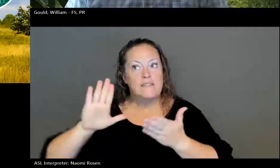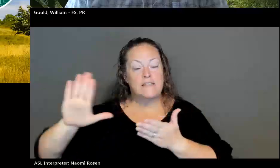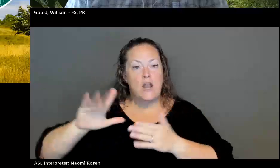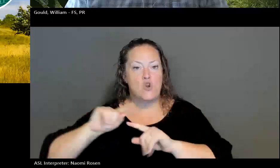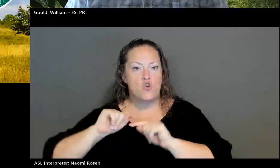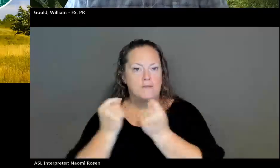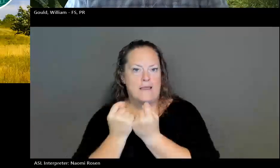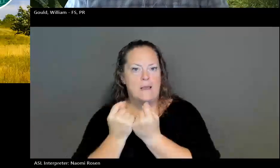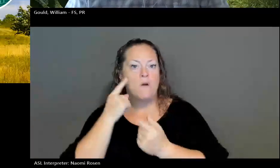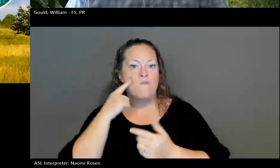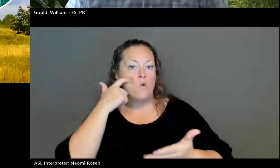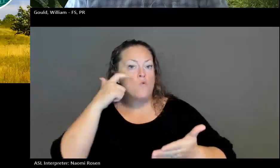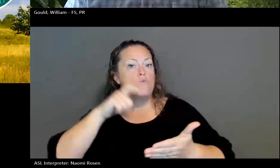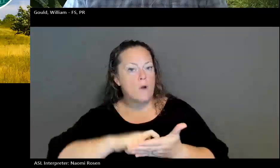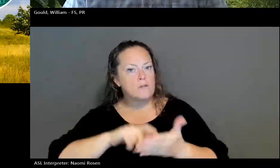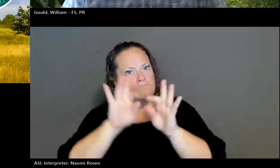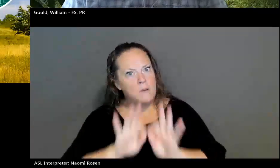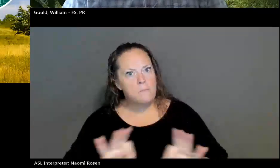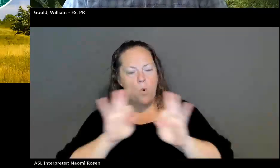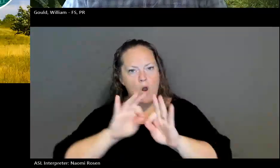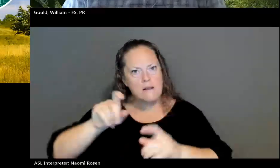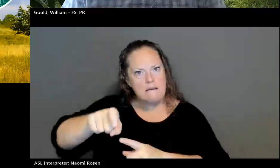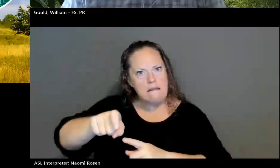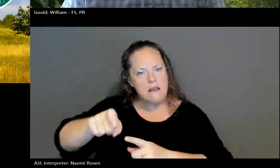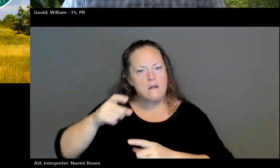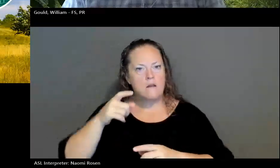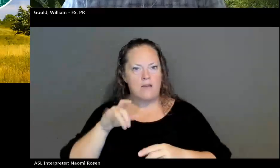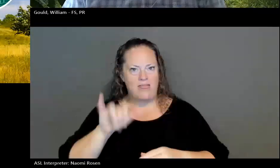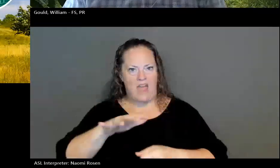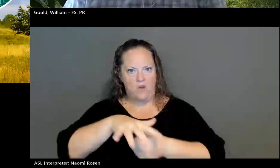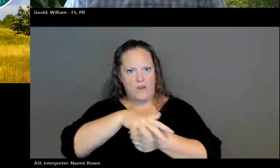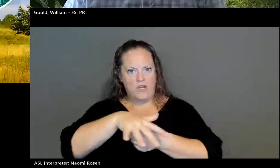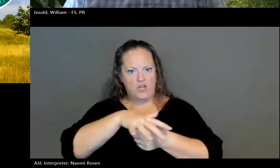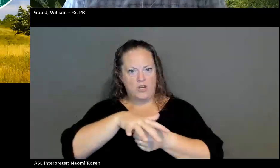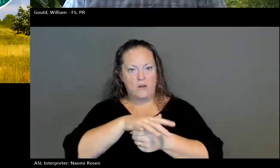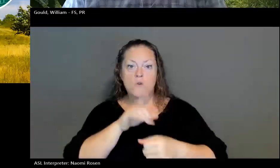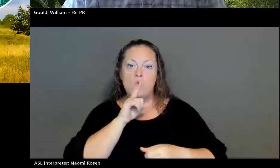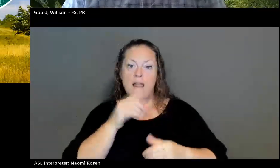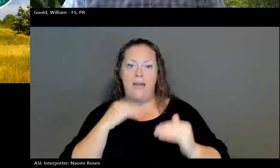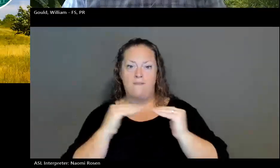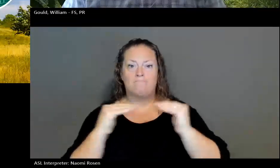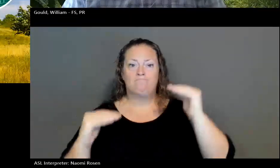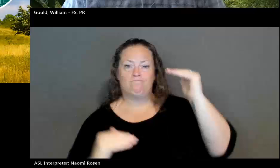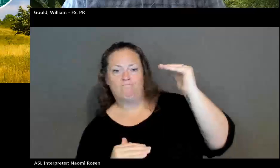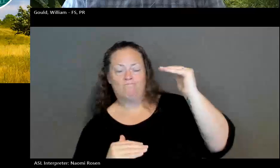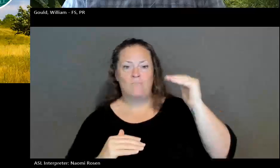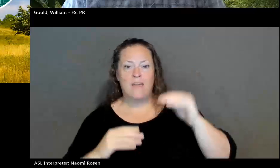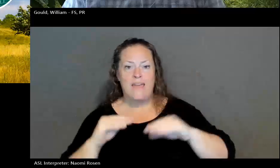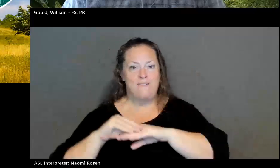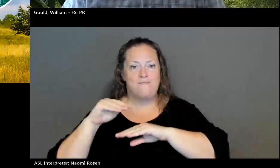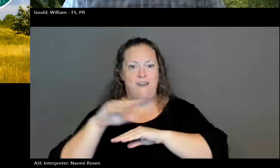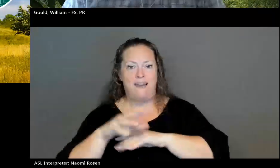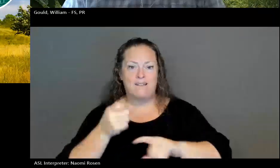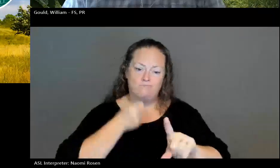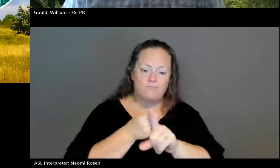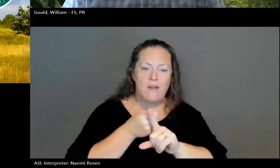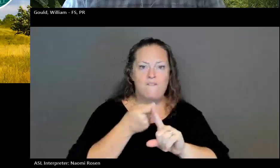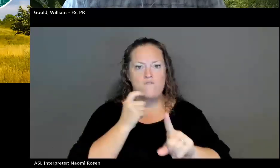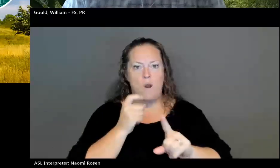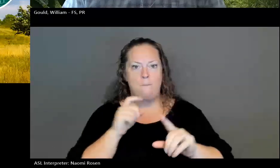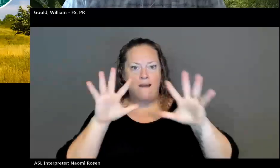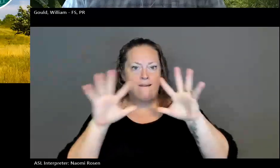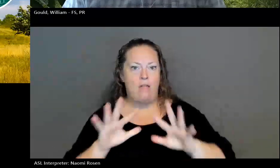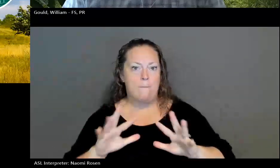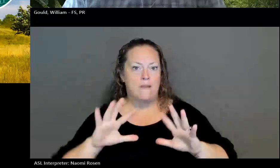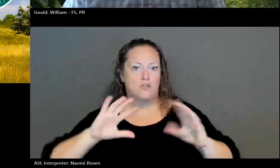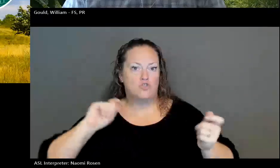for recognizing an important need in the region, which bears disproportionate effects of climate change. And with that, I'll turn